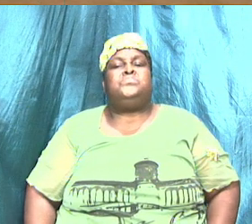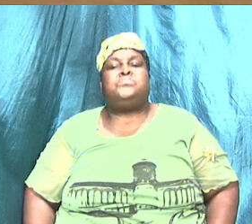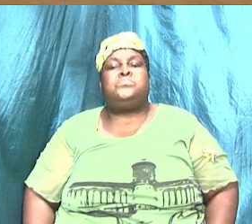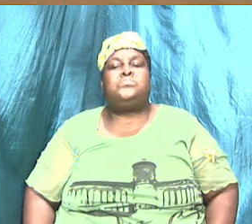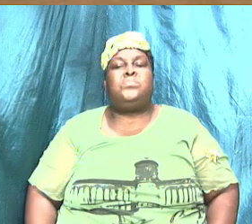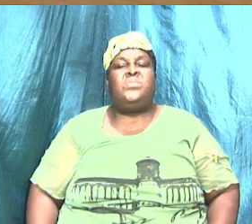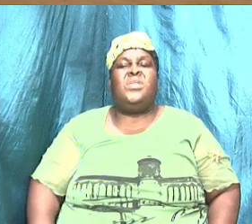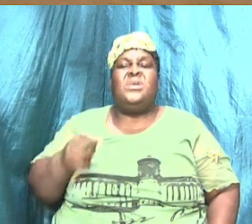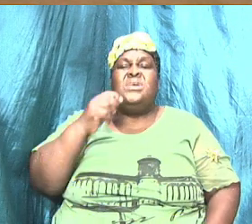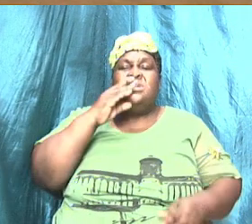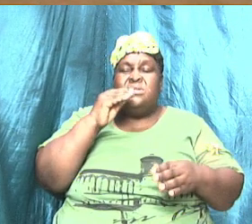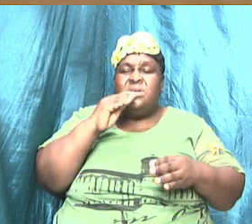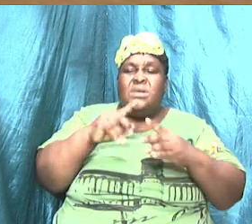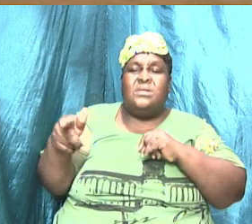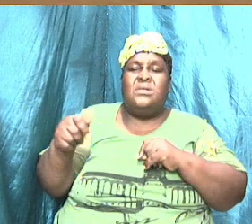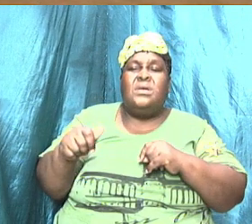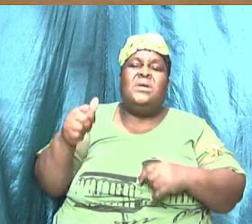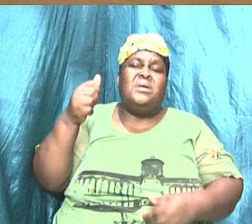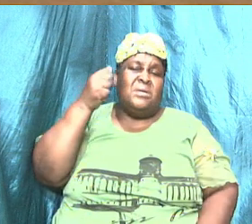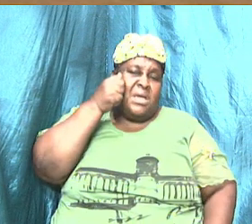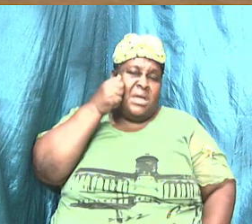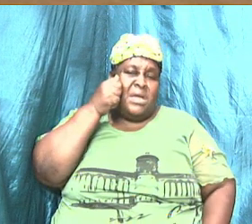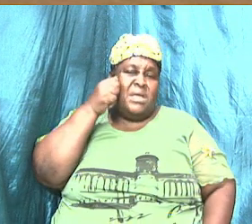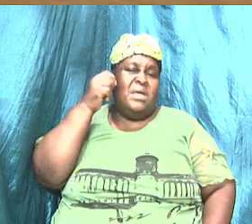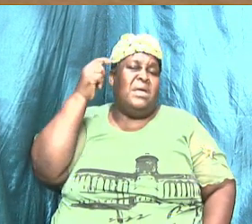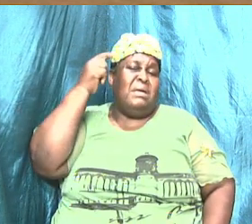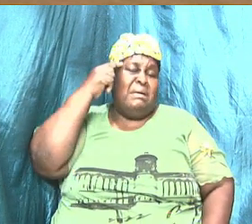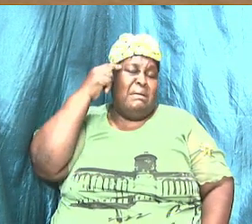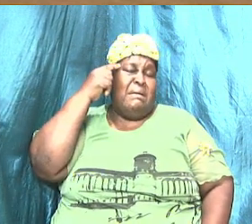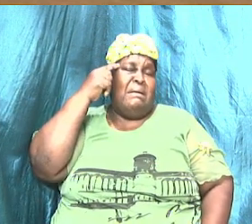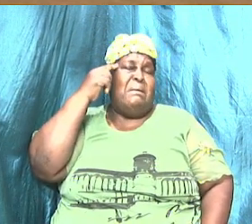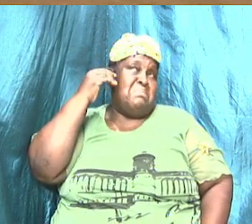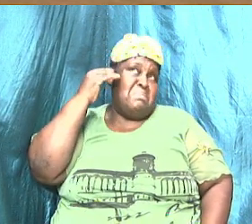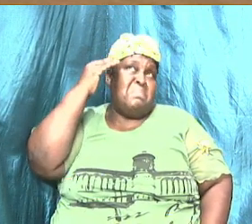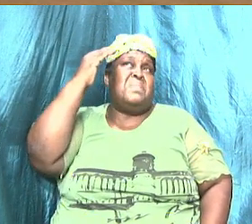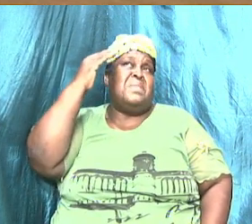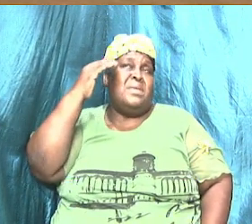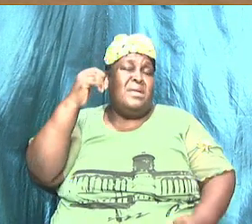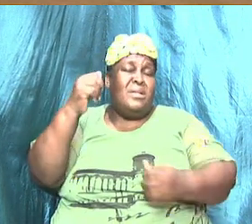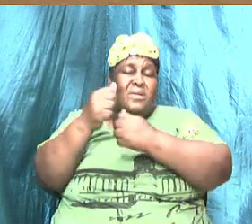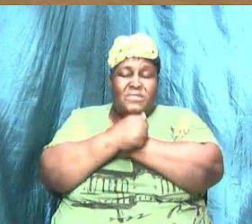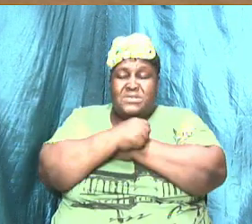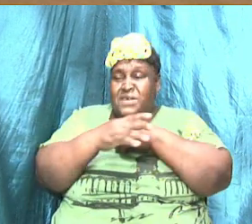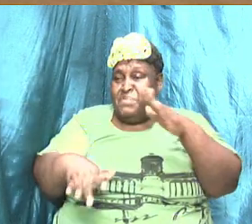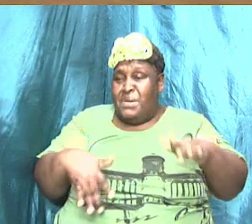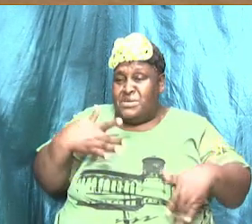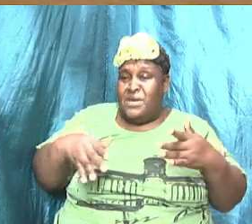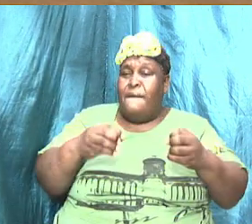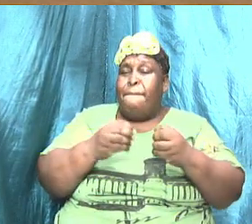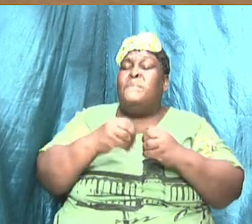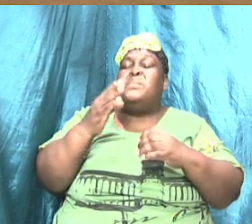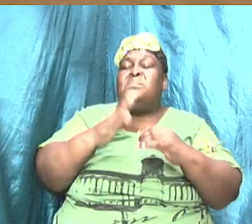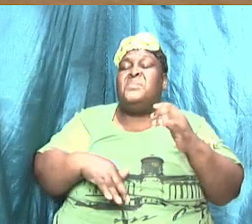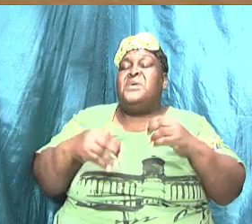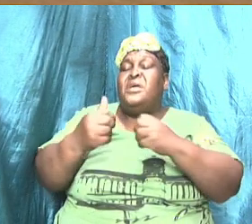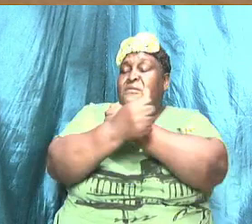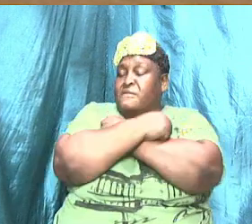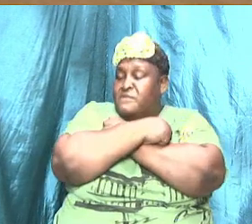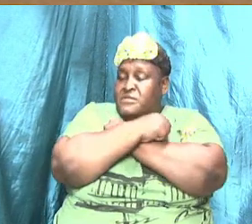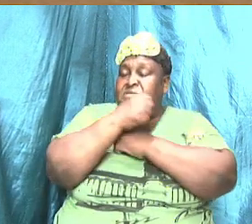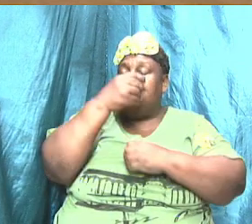Traitors Heady Eye-minded Lovers Of pleasures More than Lovers Of God